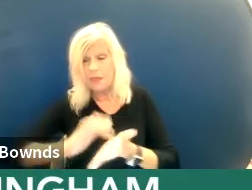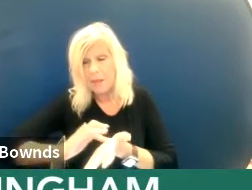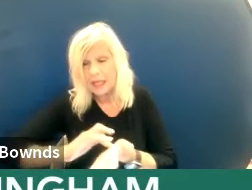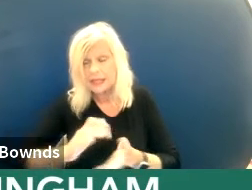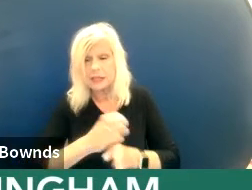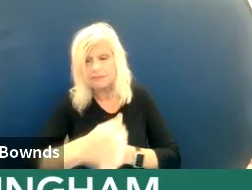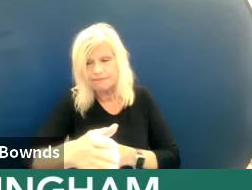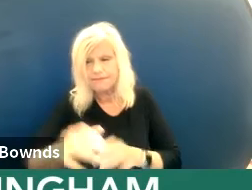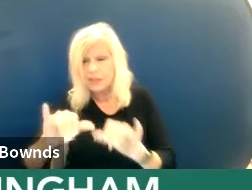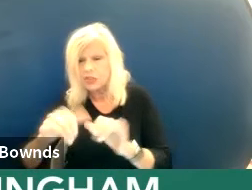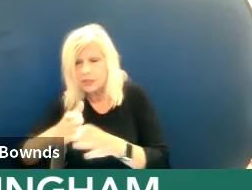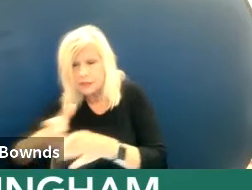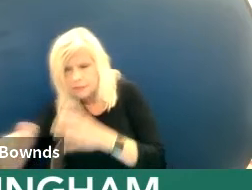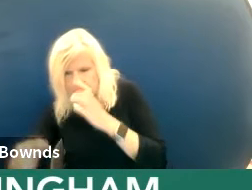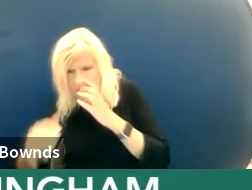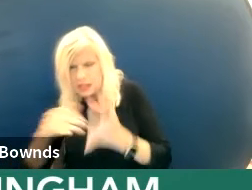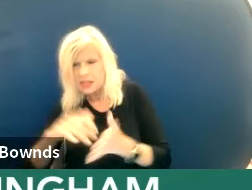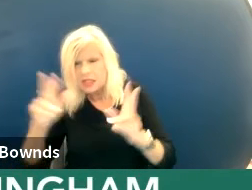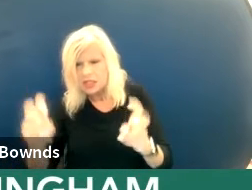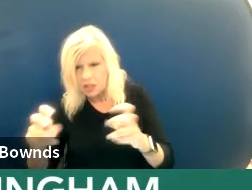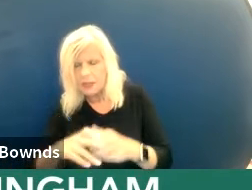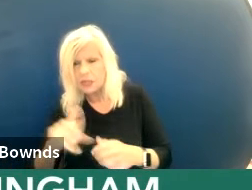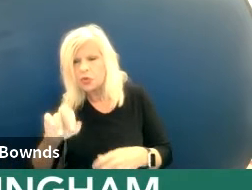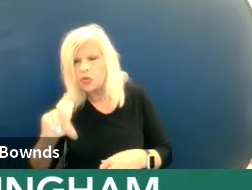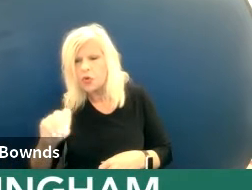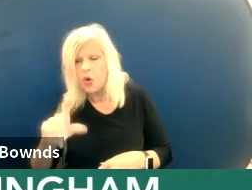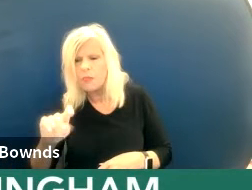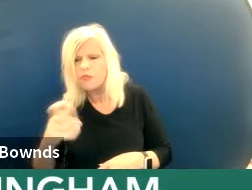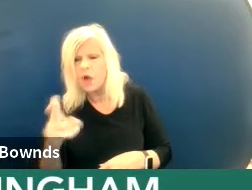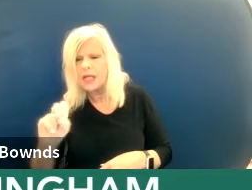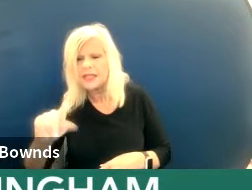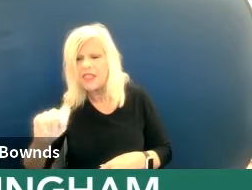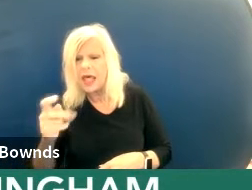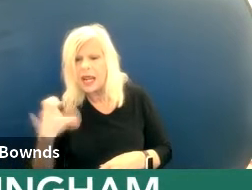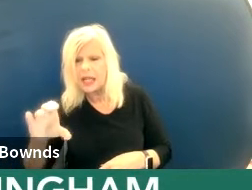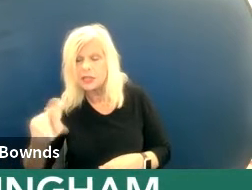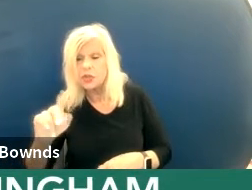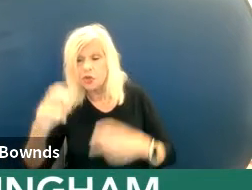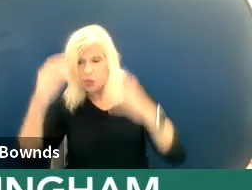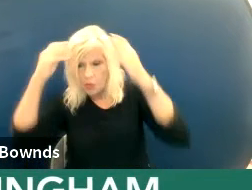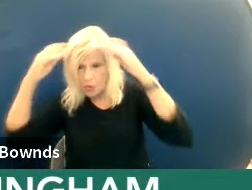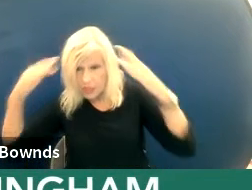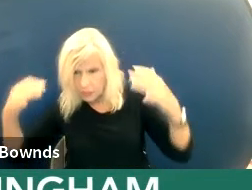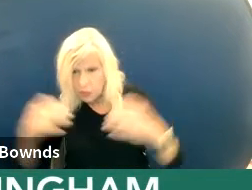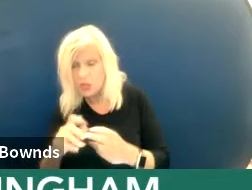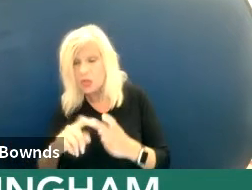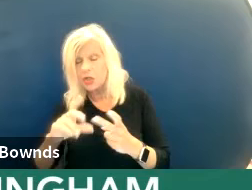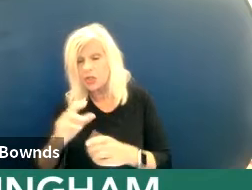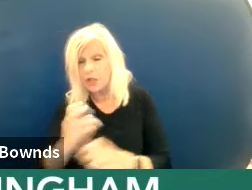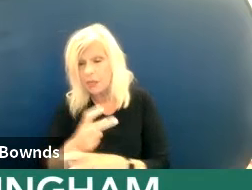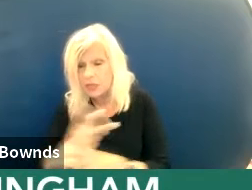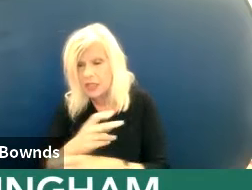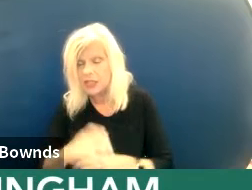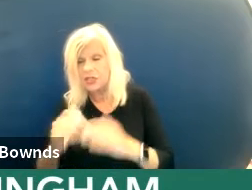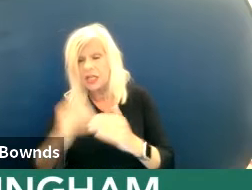engineering faculty to study topics such as neuroprosthetics, neural networks, neurocomputation, advanced imaging,